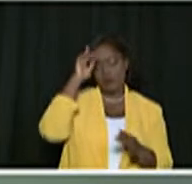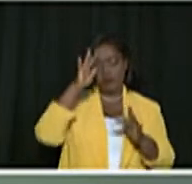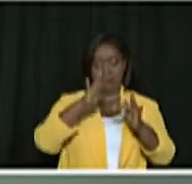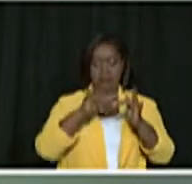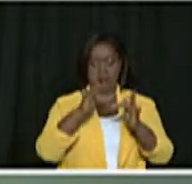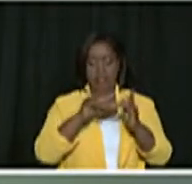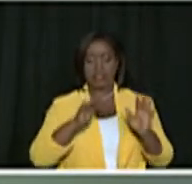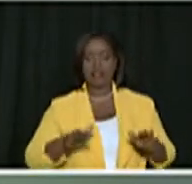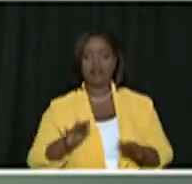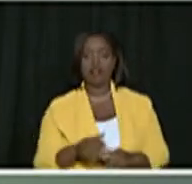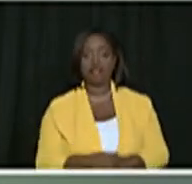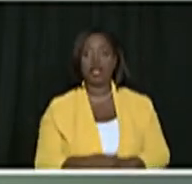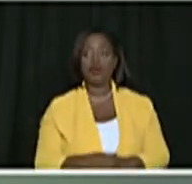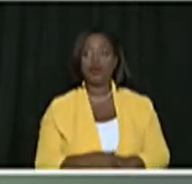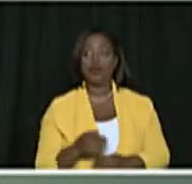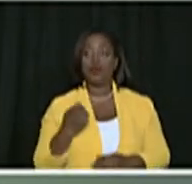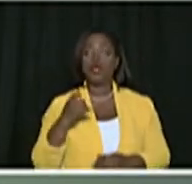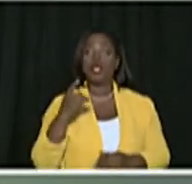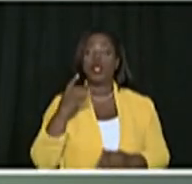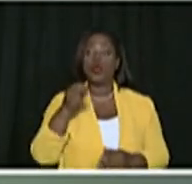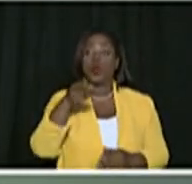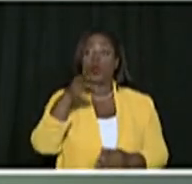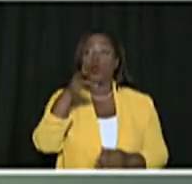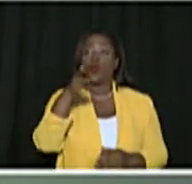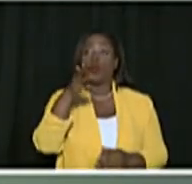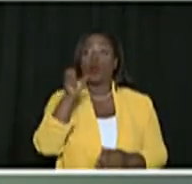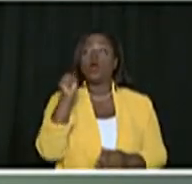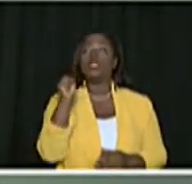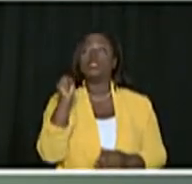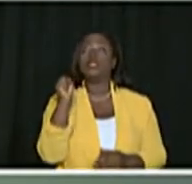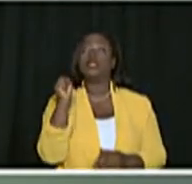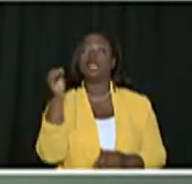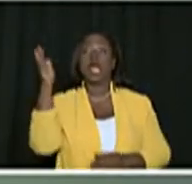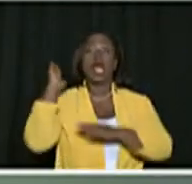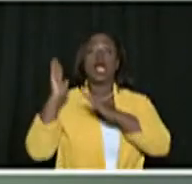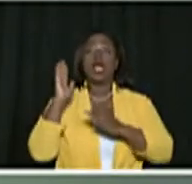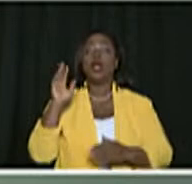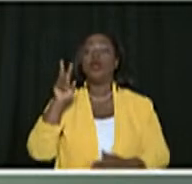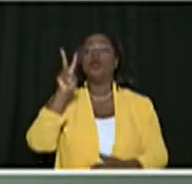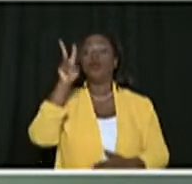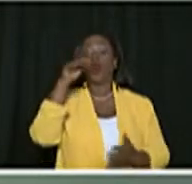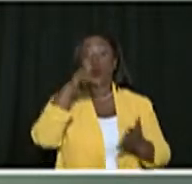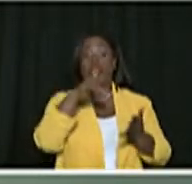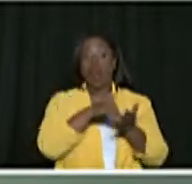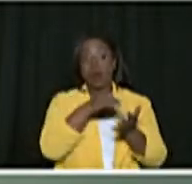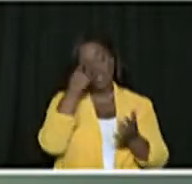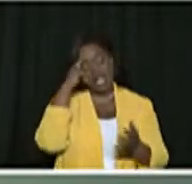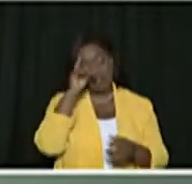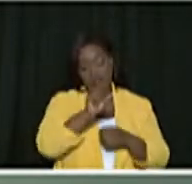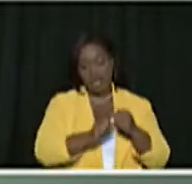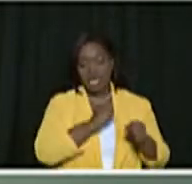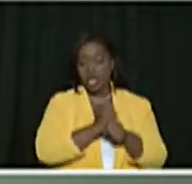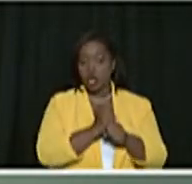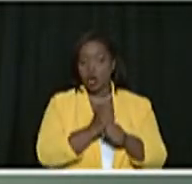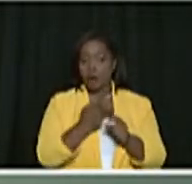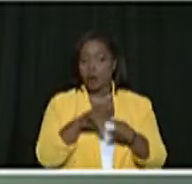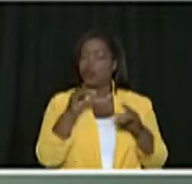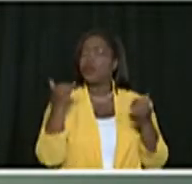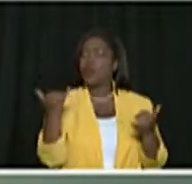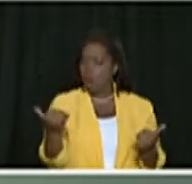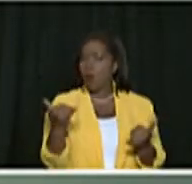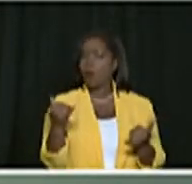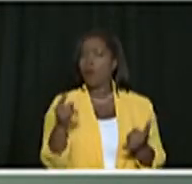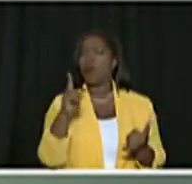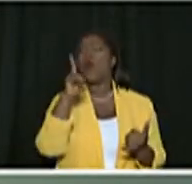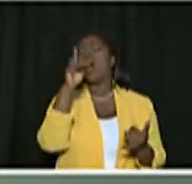figures around 2,000 per year, and for 2018 and 2019, we were in the 1,500 region. So it's the